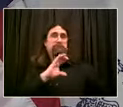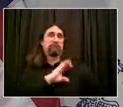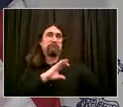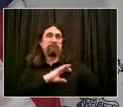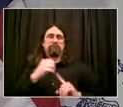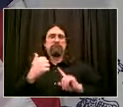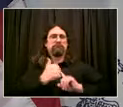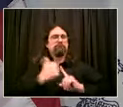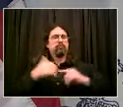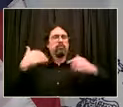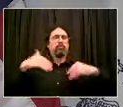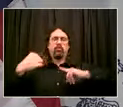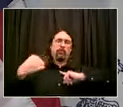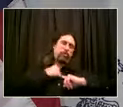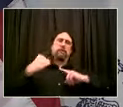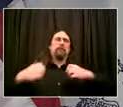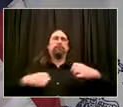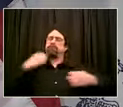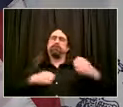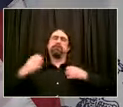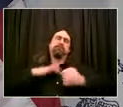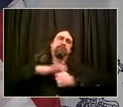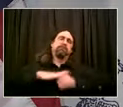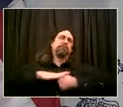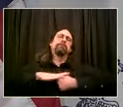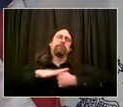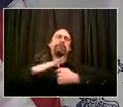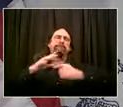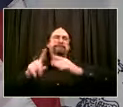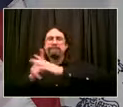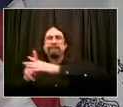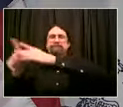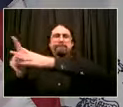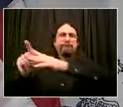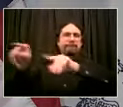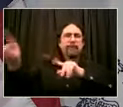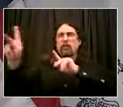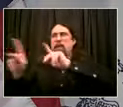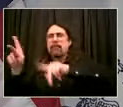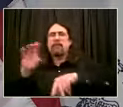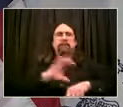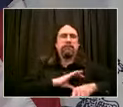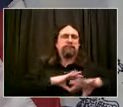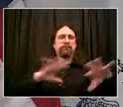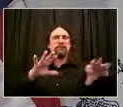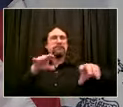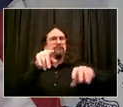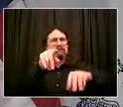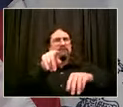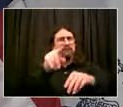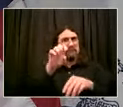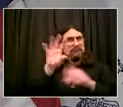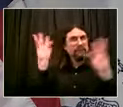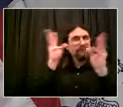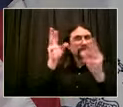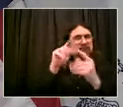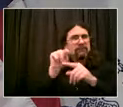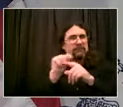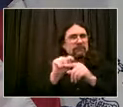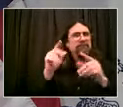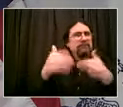but we're going to be talking about publicly those neighborhoods. And that effort to do the crisis calls with mental health professionals rather